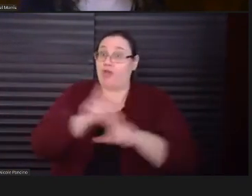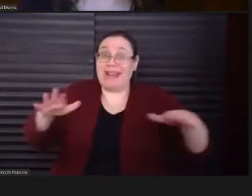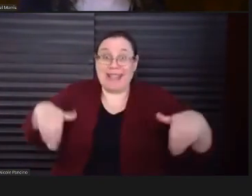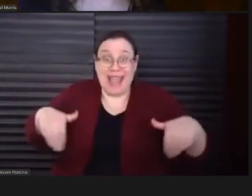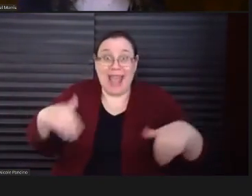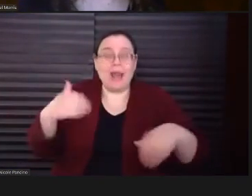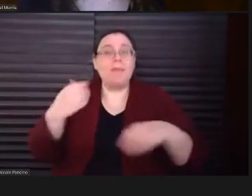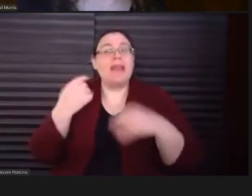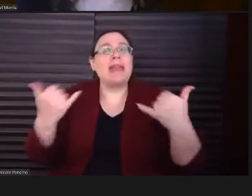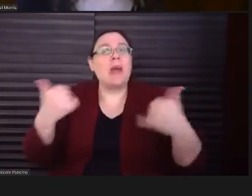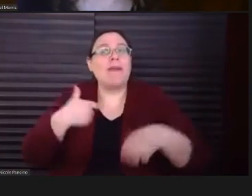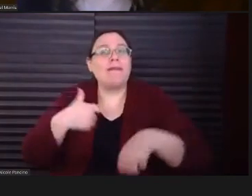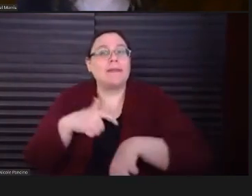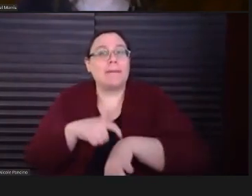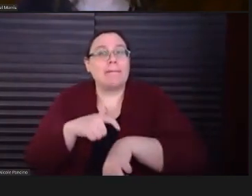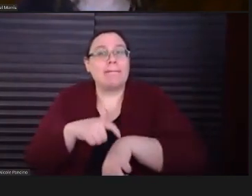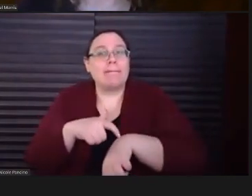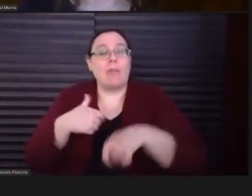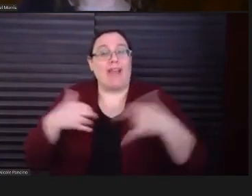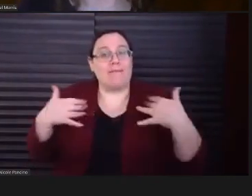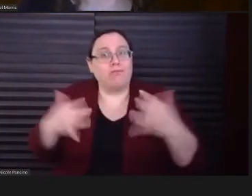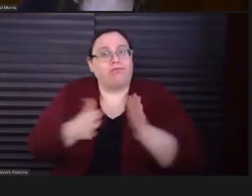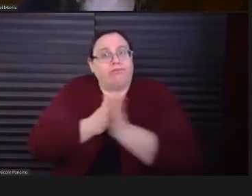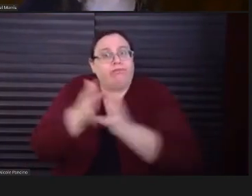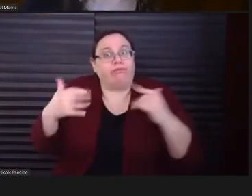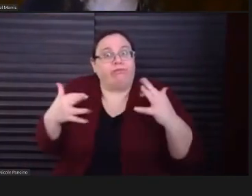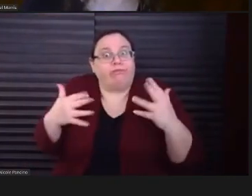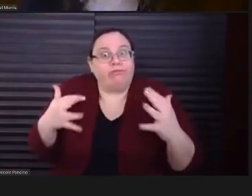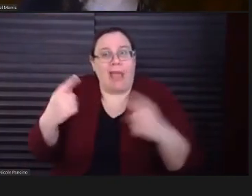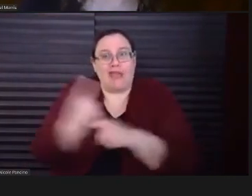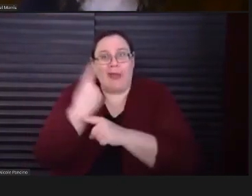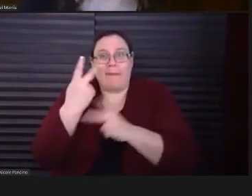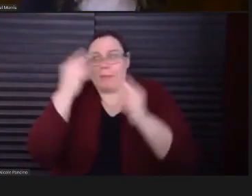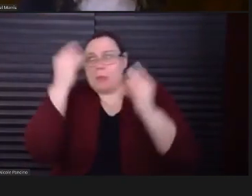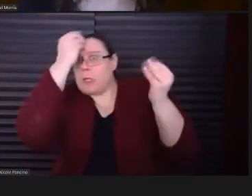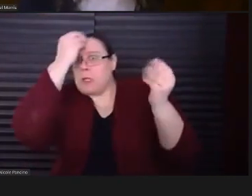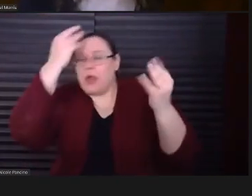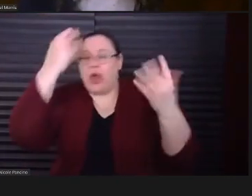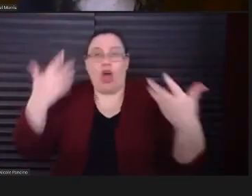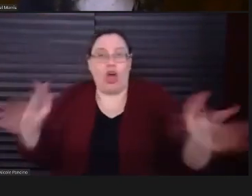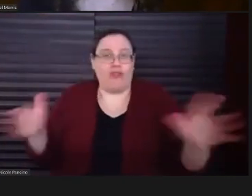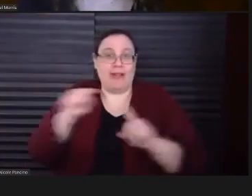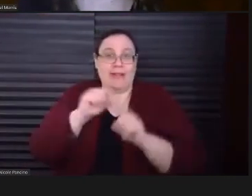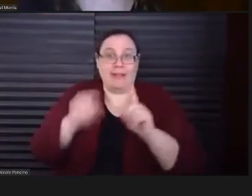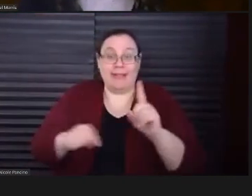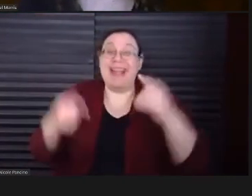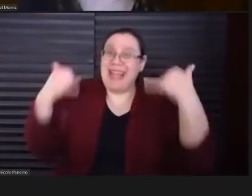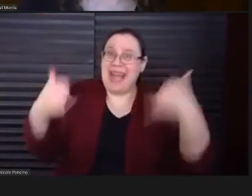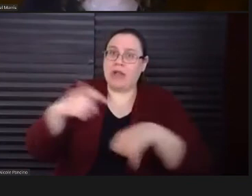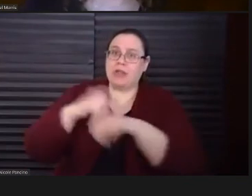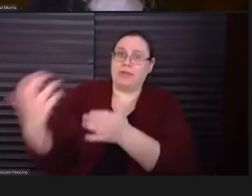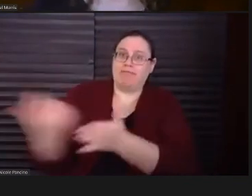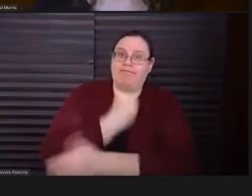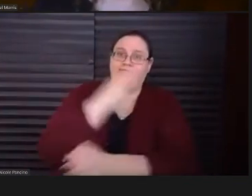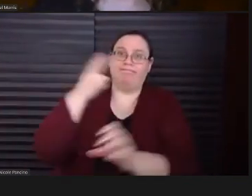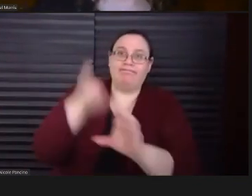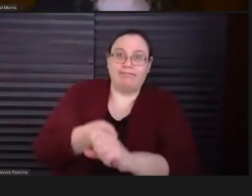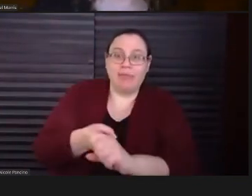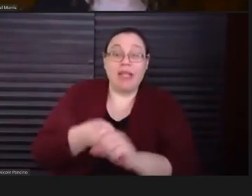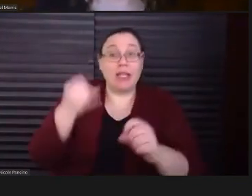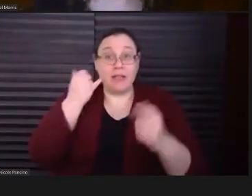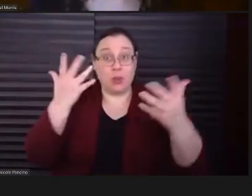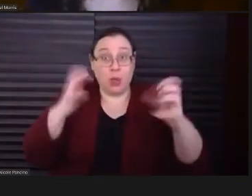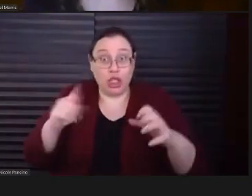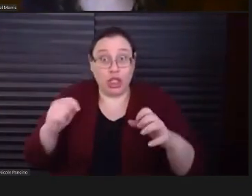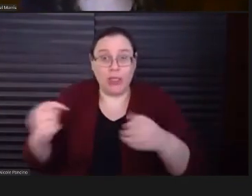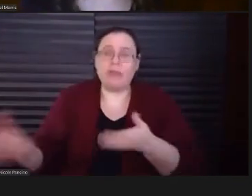time and we have momentum and we have the right people thinking about it. Now is the time to participate. If you want to do it, come join.